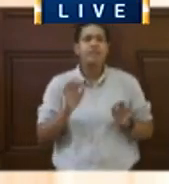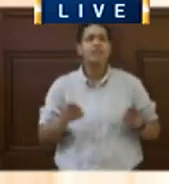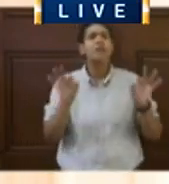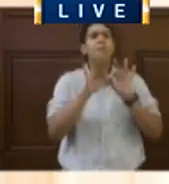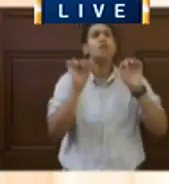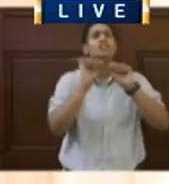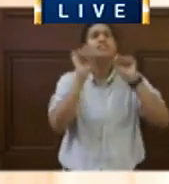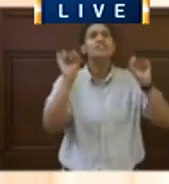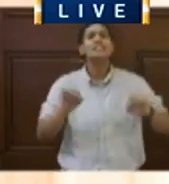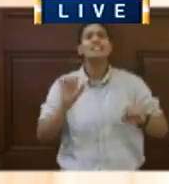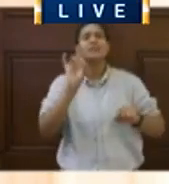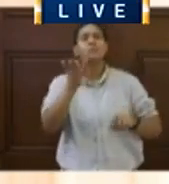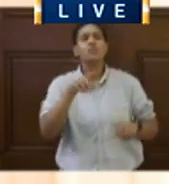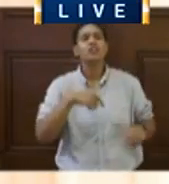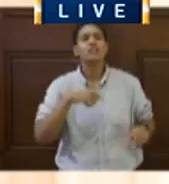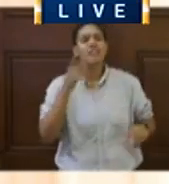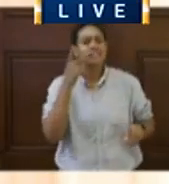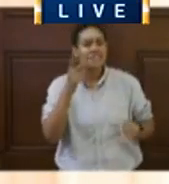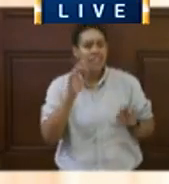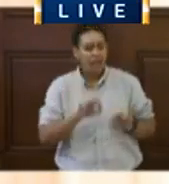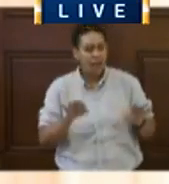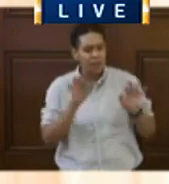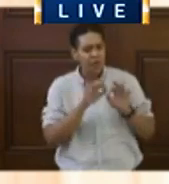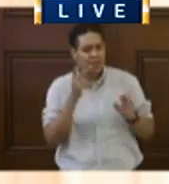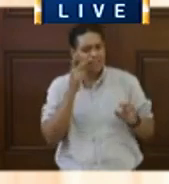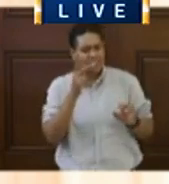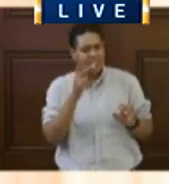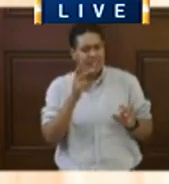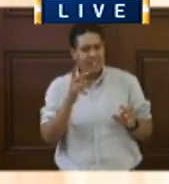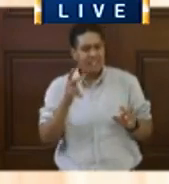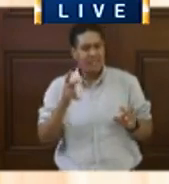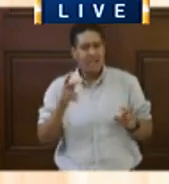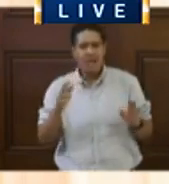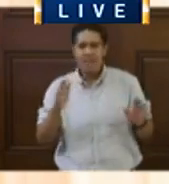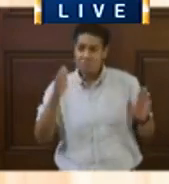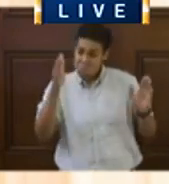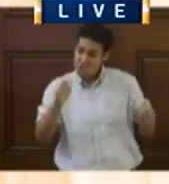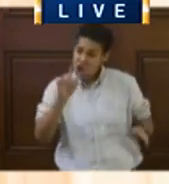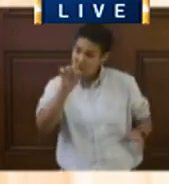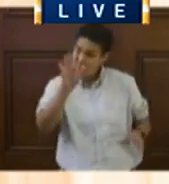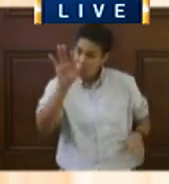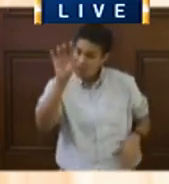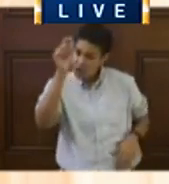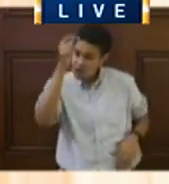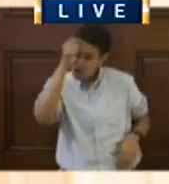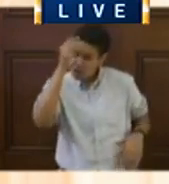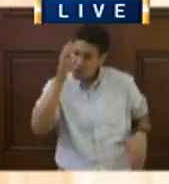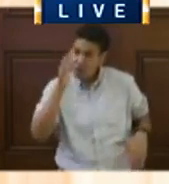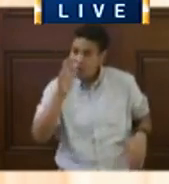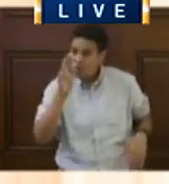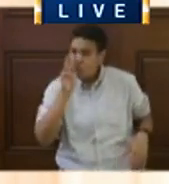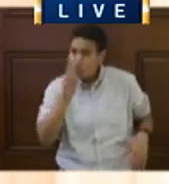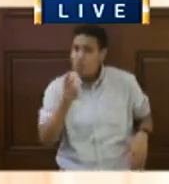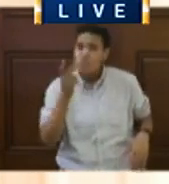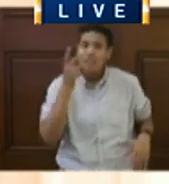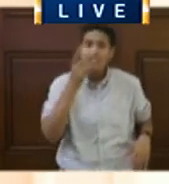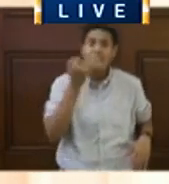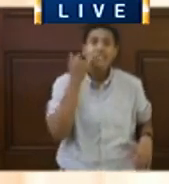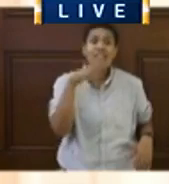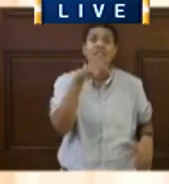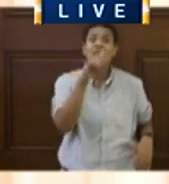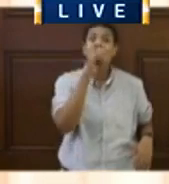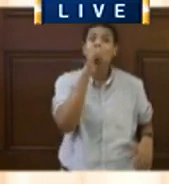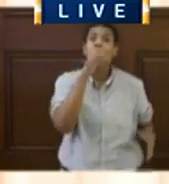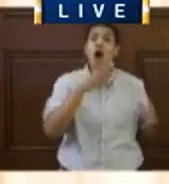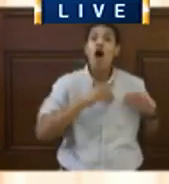had a very important and interesting follow-up. He's asking, will the government look to see if these bar owners actually closed